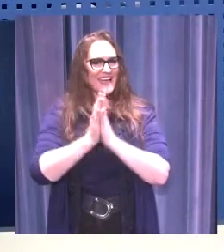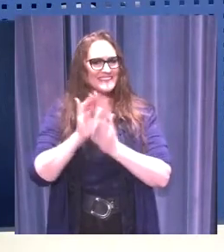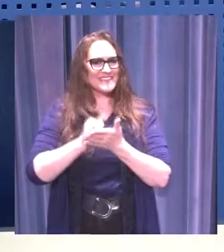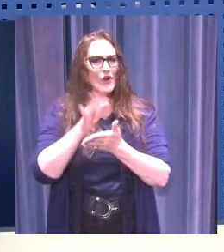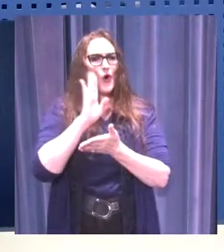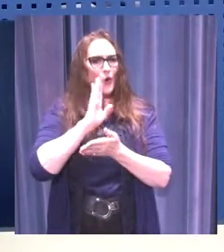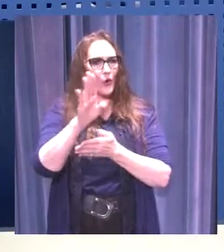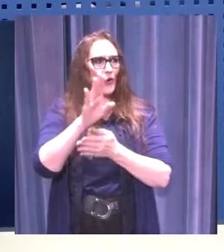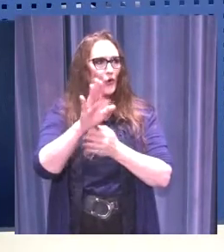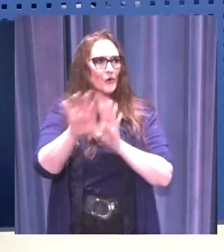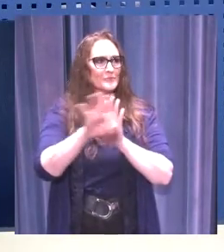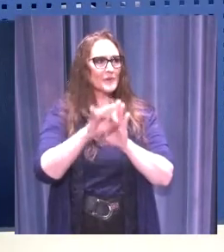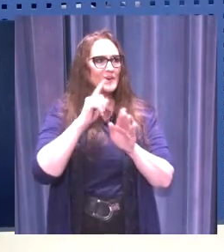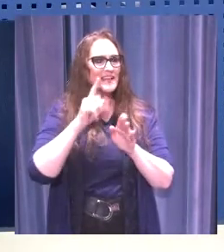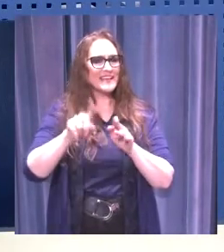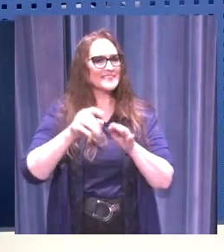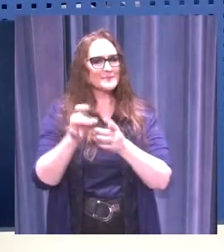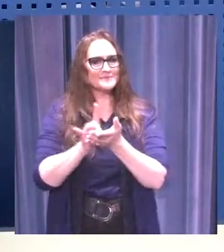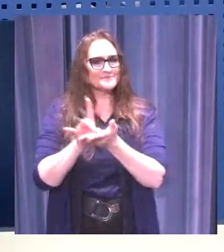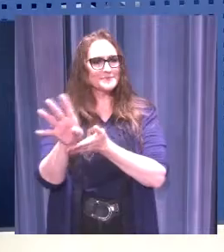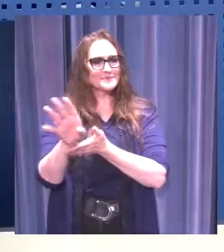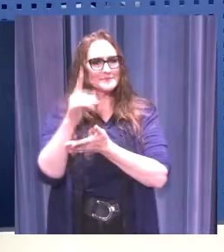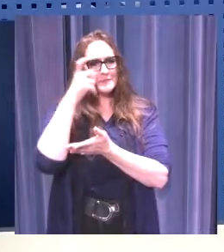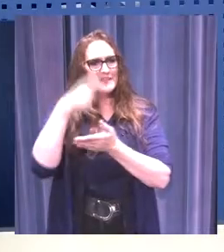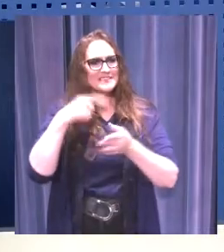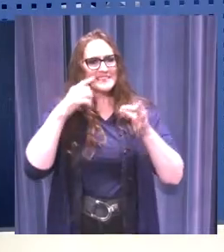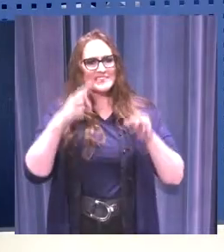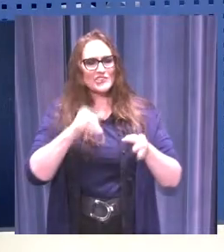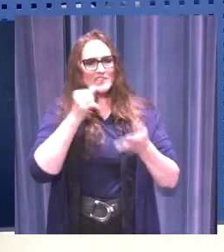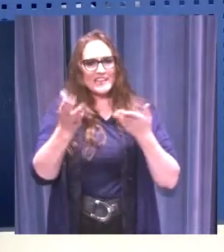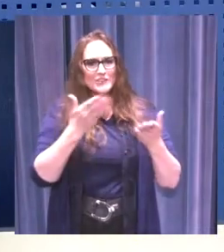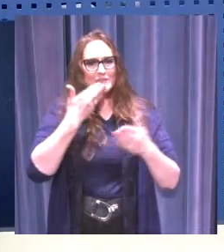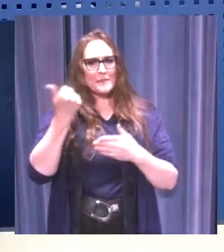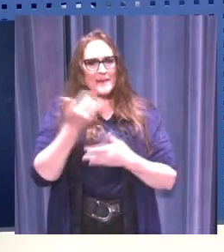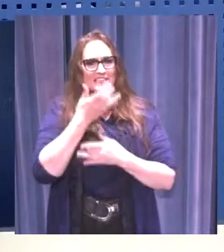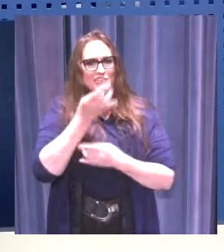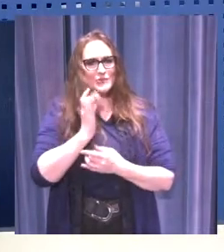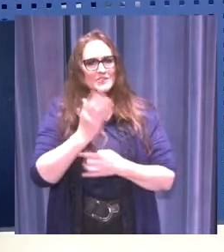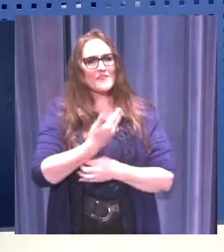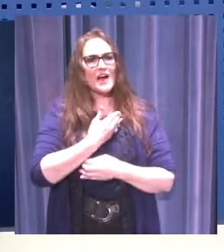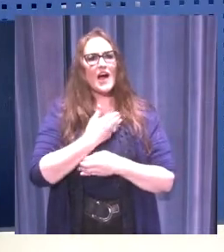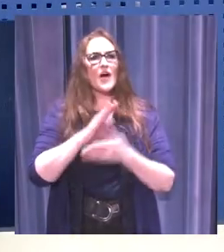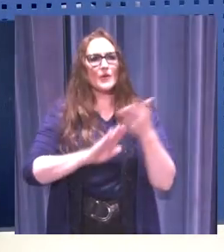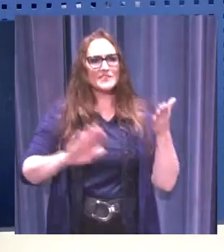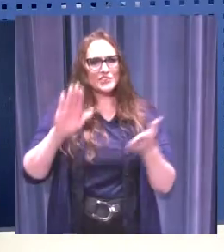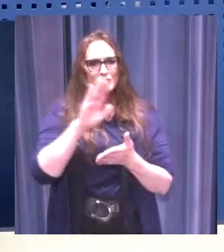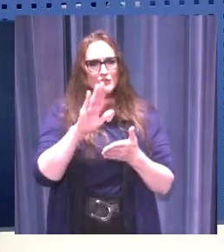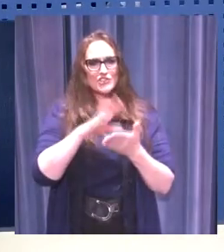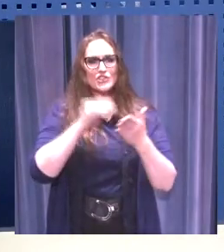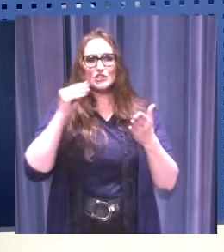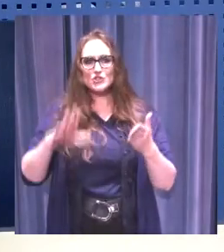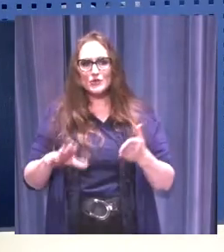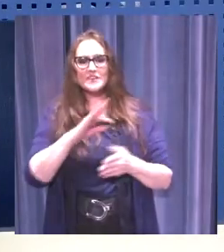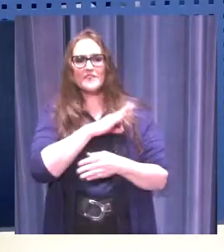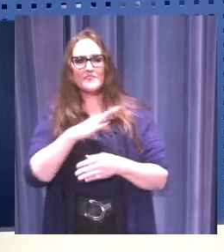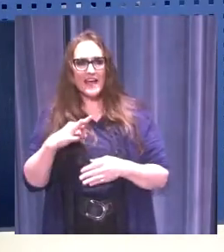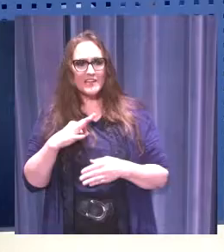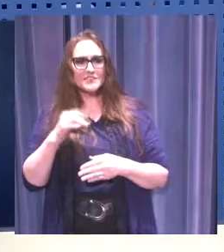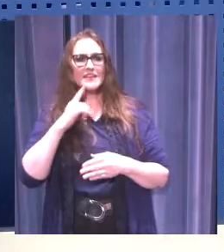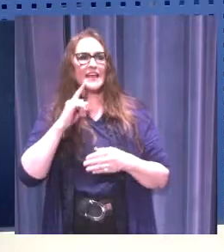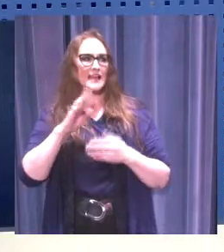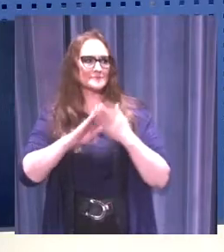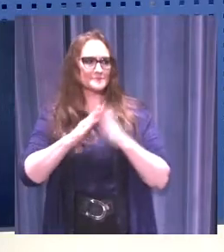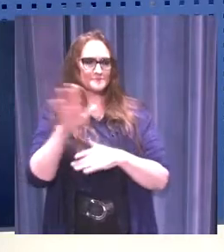interim president is recalled, as this decision does not serve the best interest of our institution, students, faculty, and valued